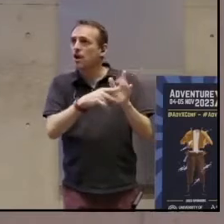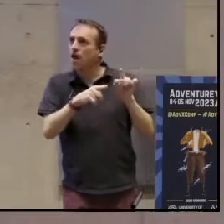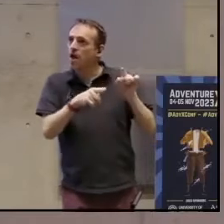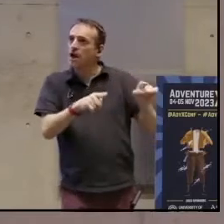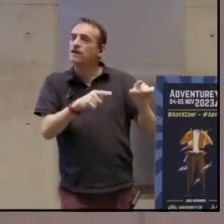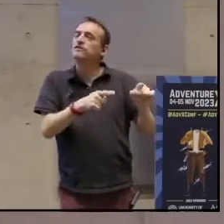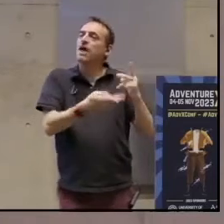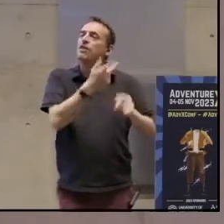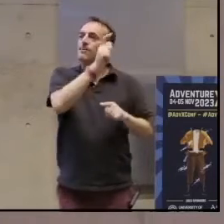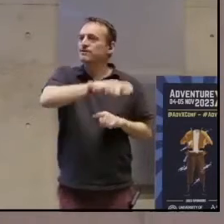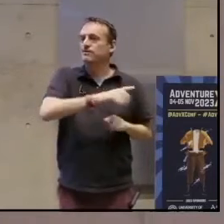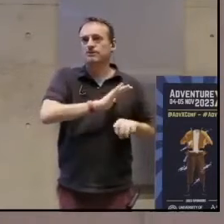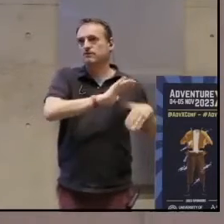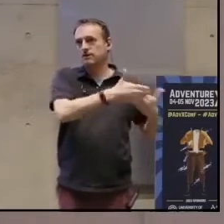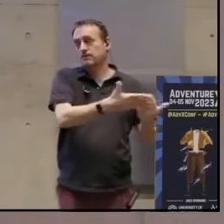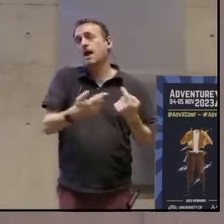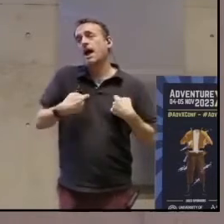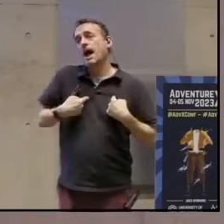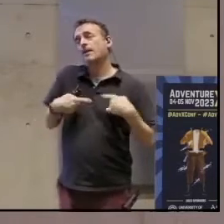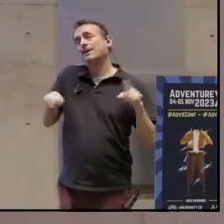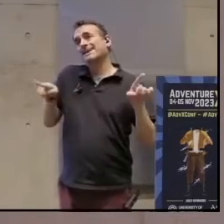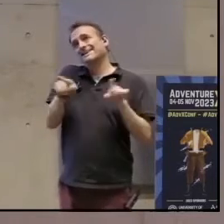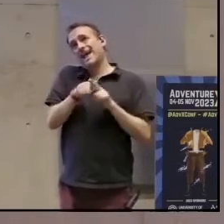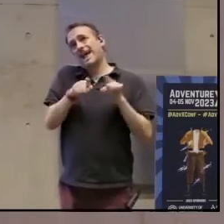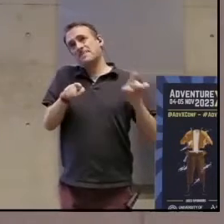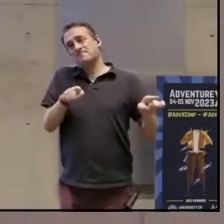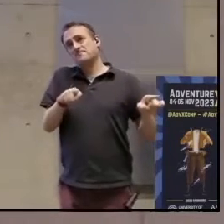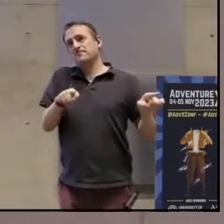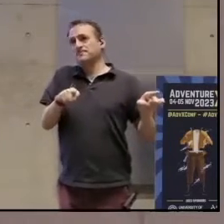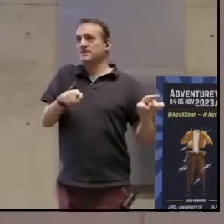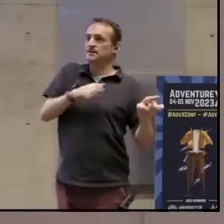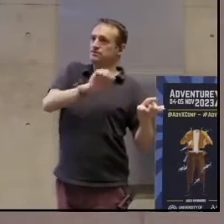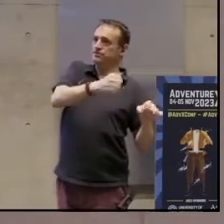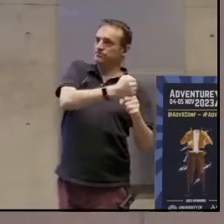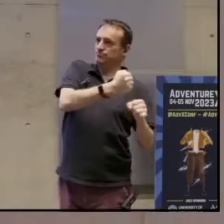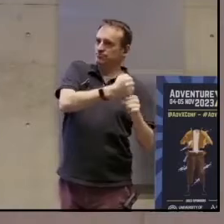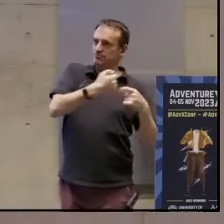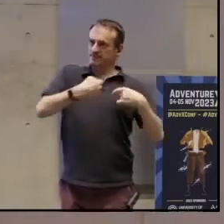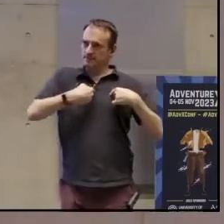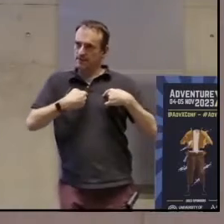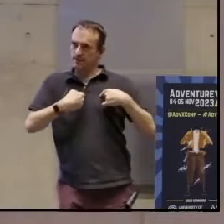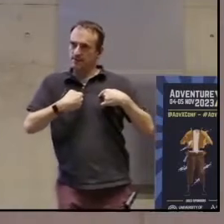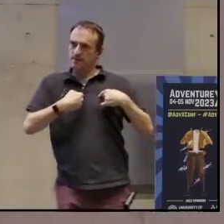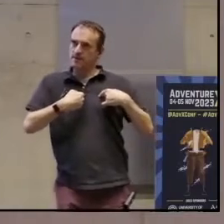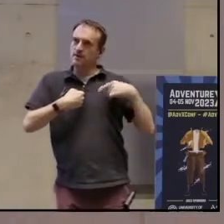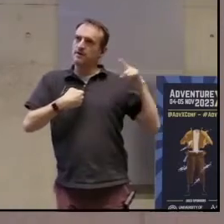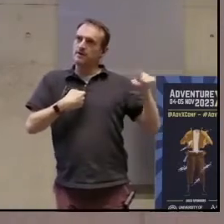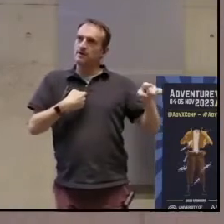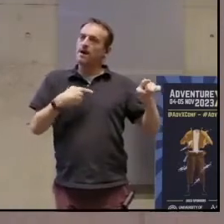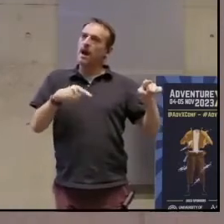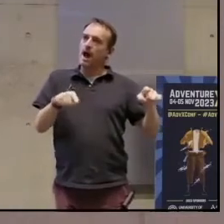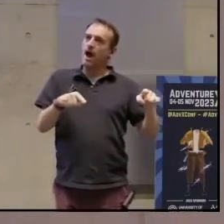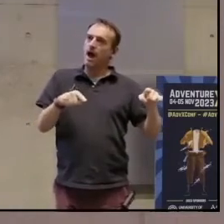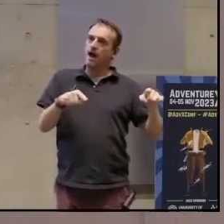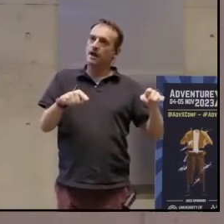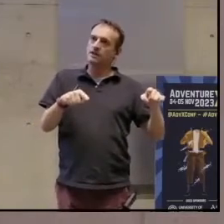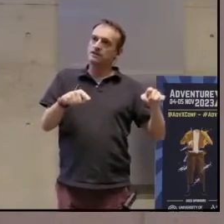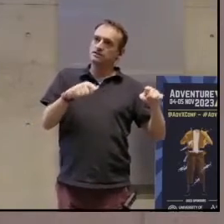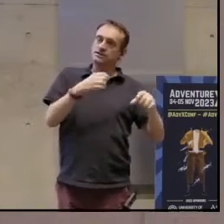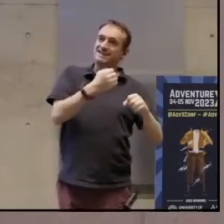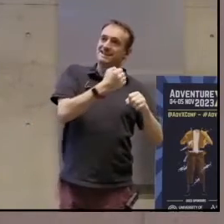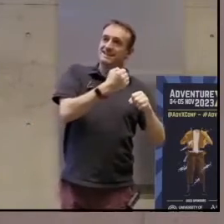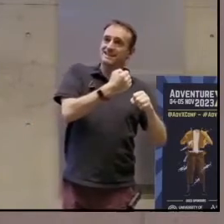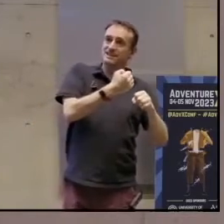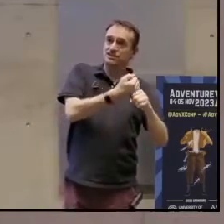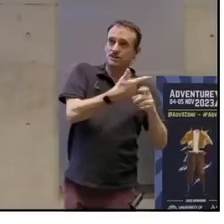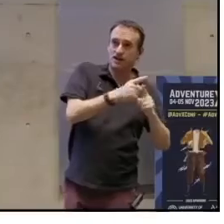room. I come from the same thing that she does, except from a gender-flipped position. I am a cishet white guy. I'm trying to